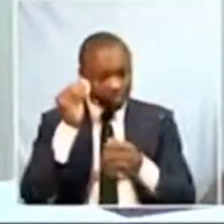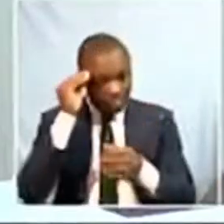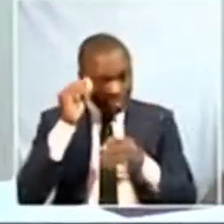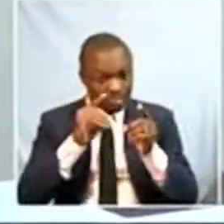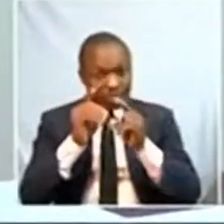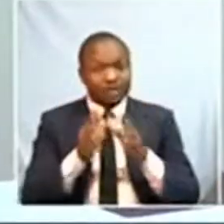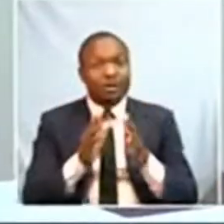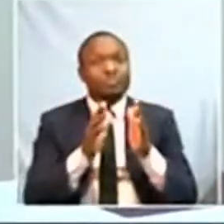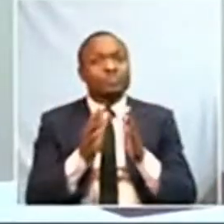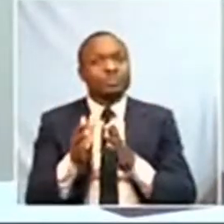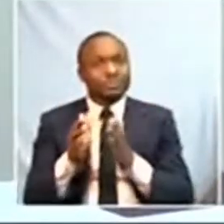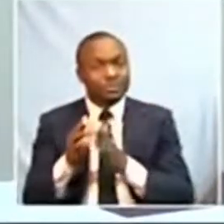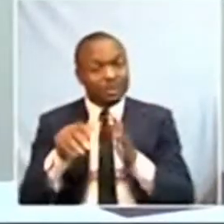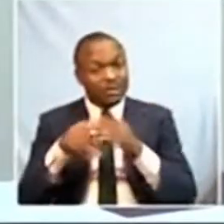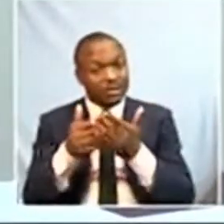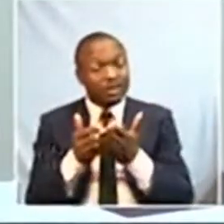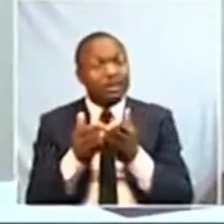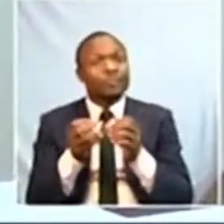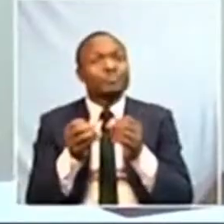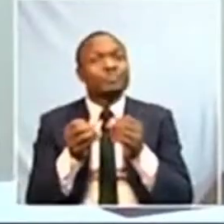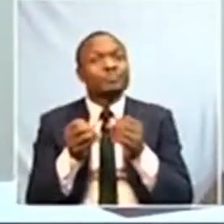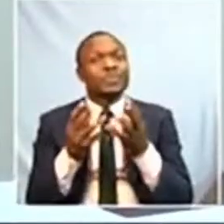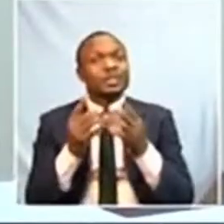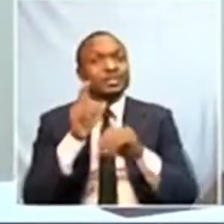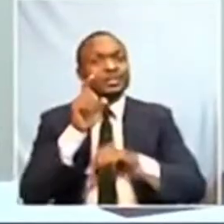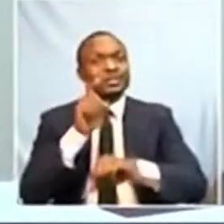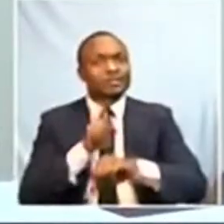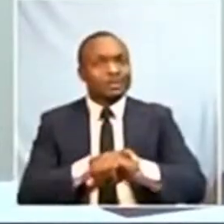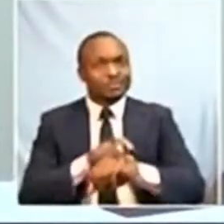Planning how many times,